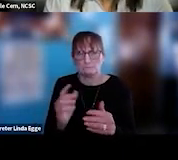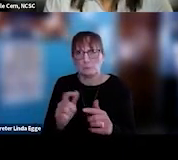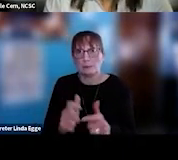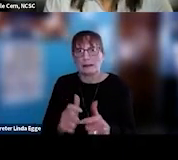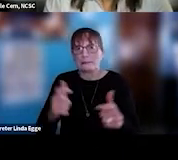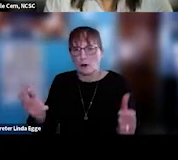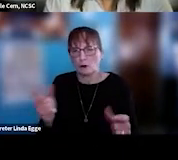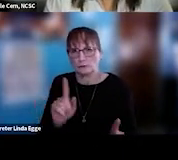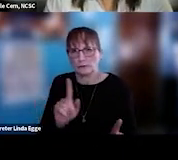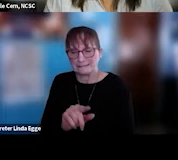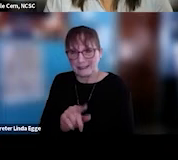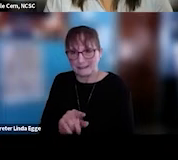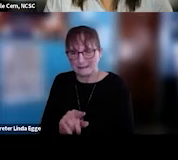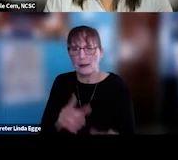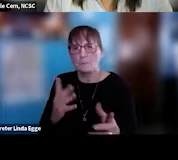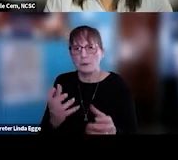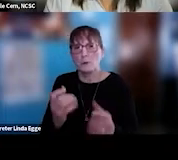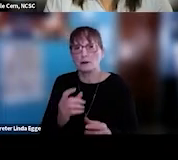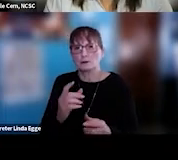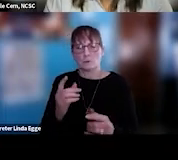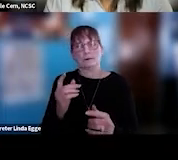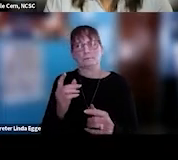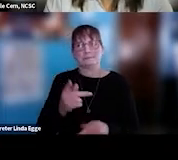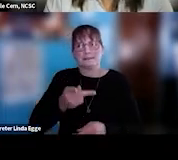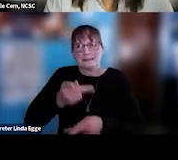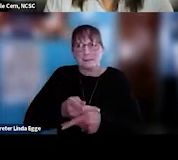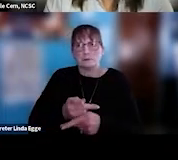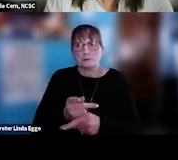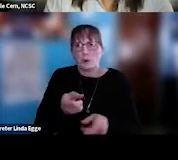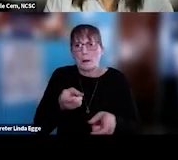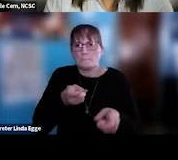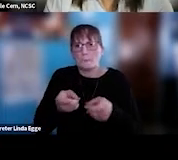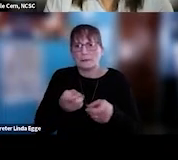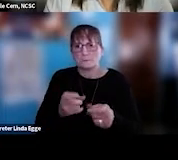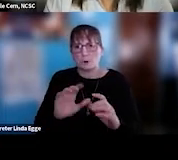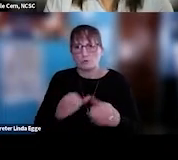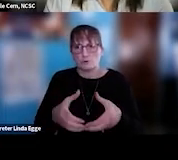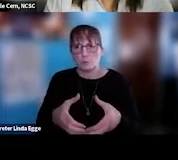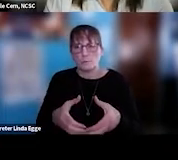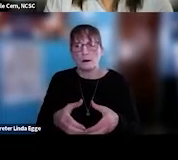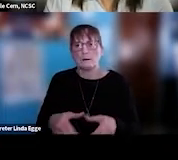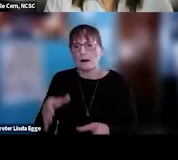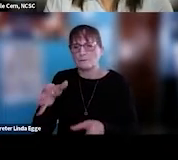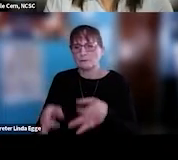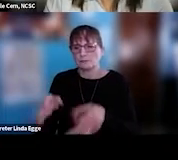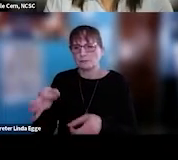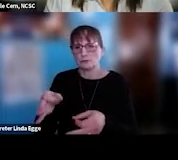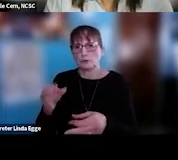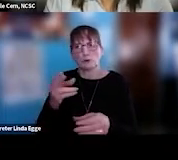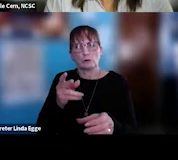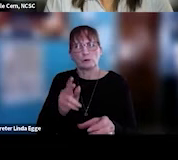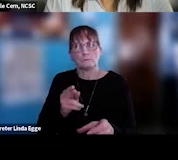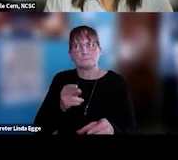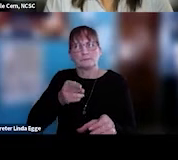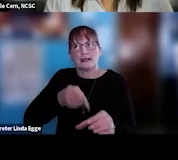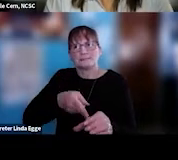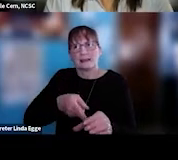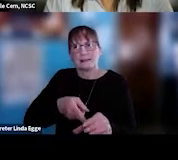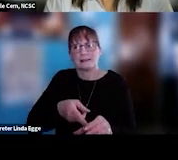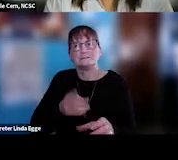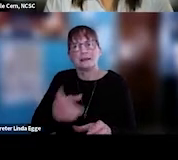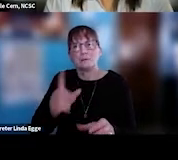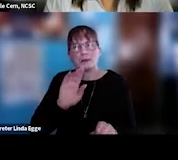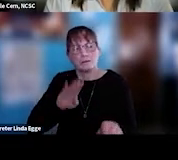largely attended. We wanted to keep it to a manageable group of judicial attendees so that we could focus on